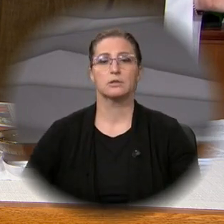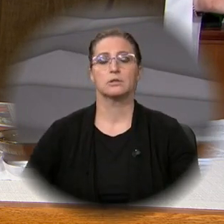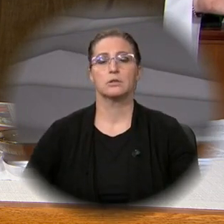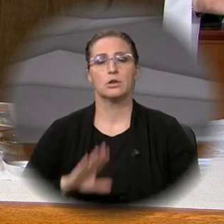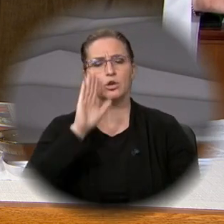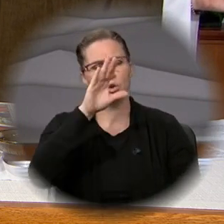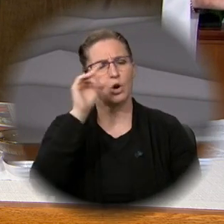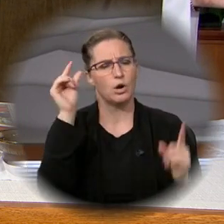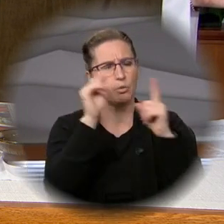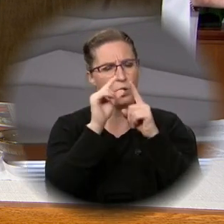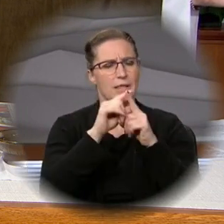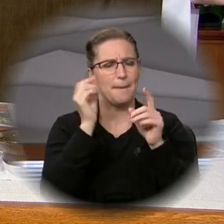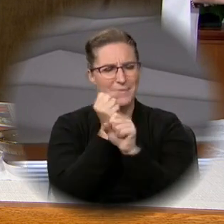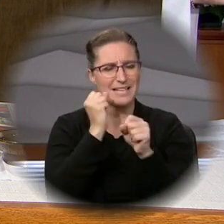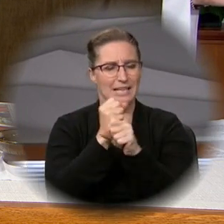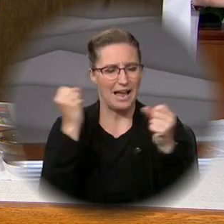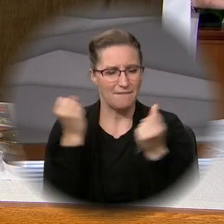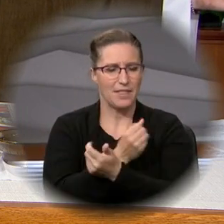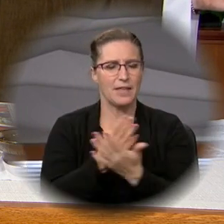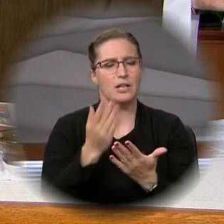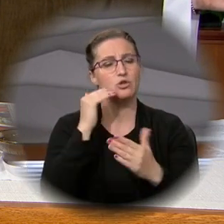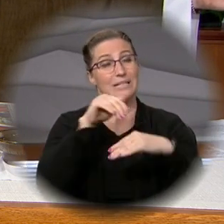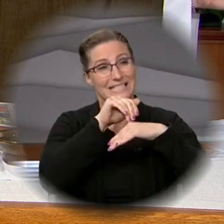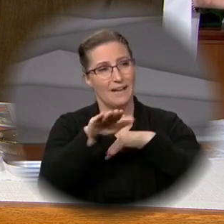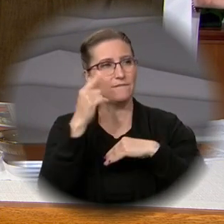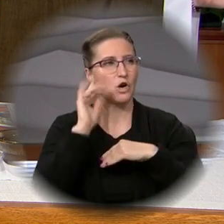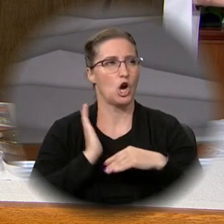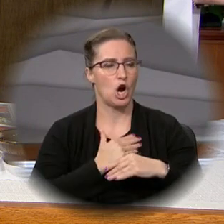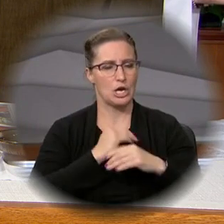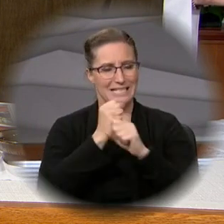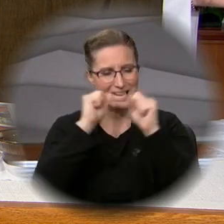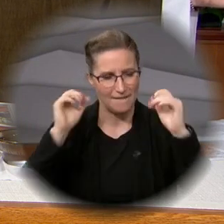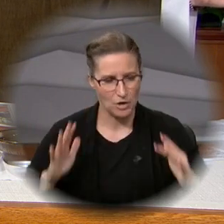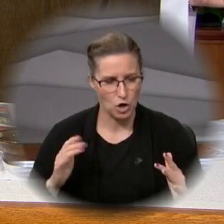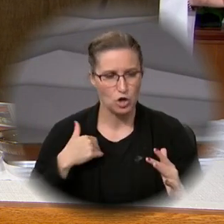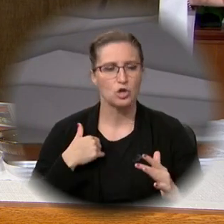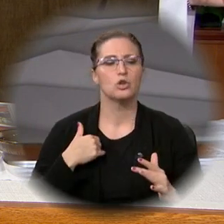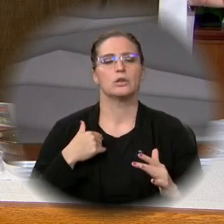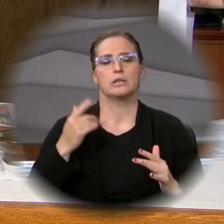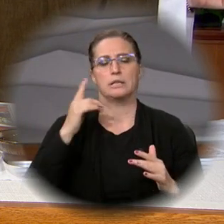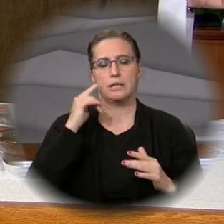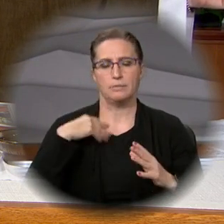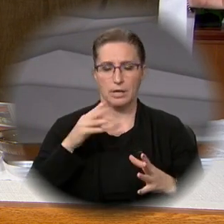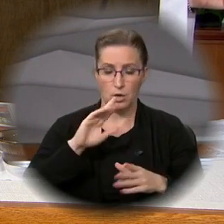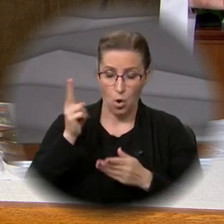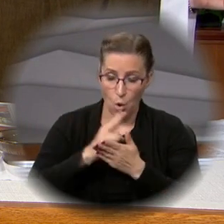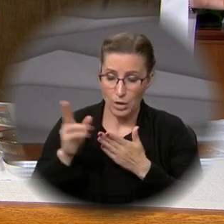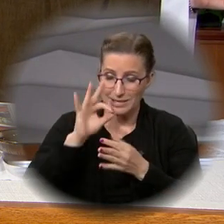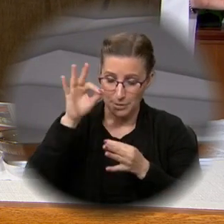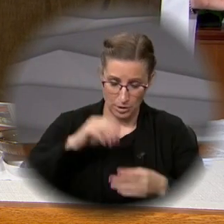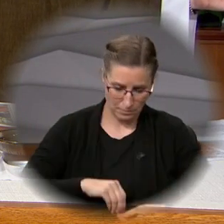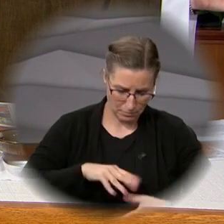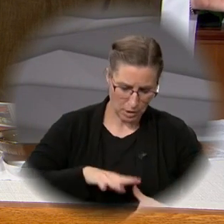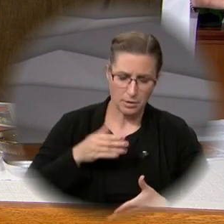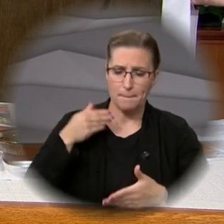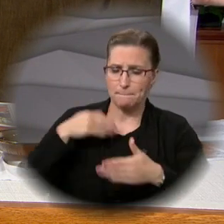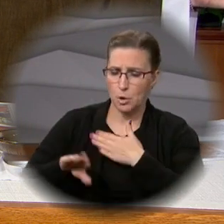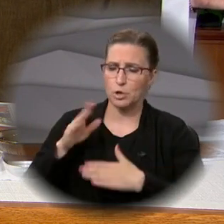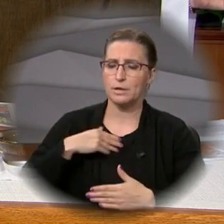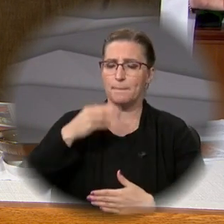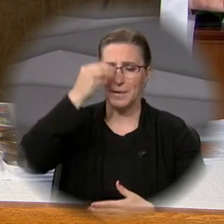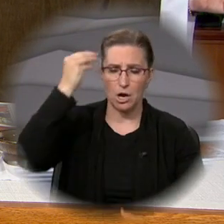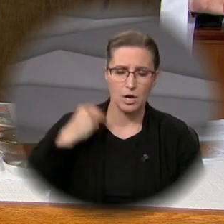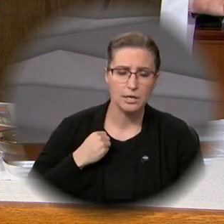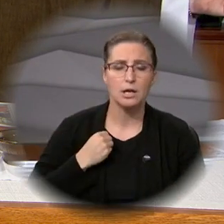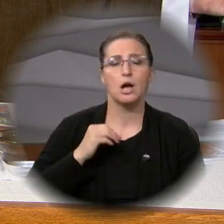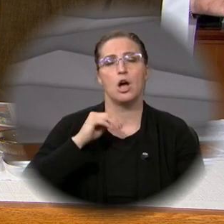through whom you made all things, whom you sent as our Savior and Redeemer, incarnate by the Holy Spirit and born of the Virgin.